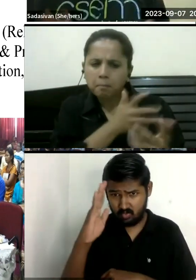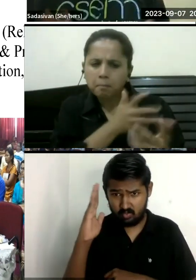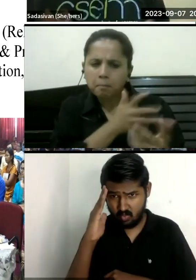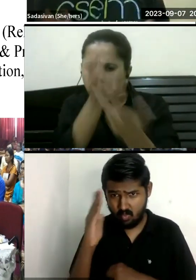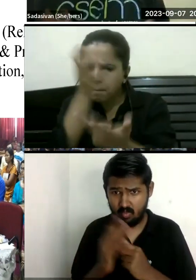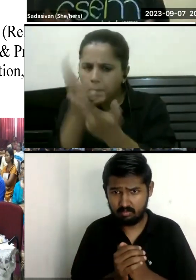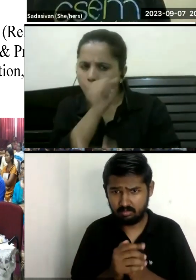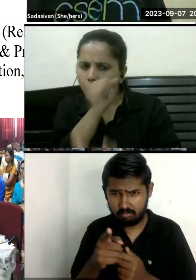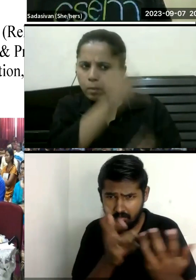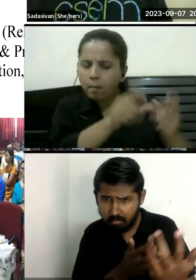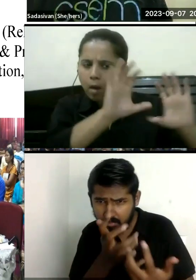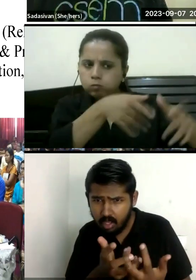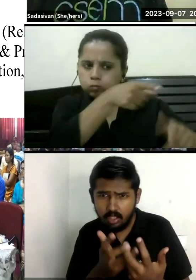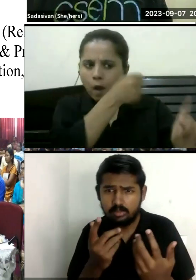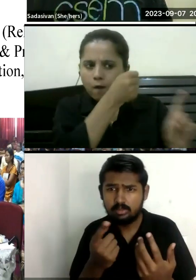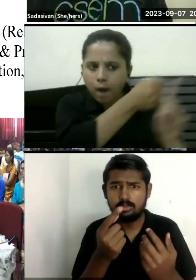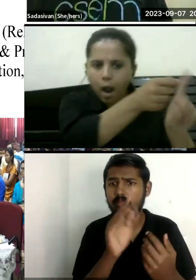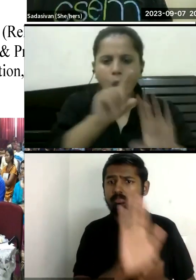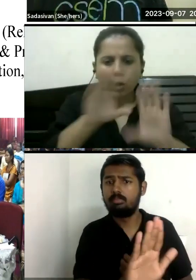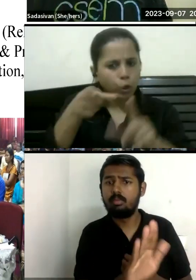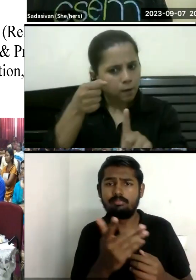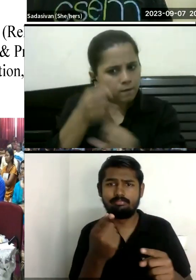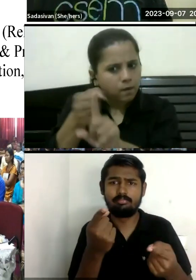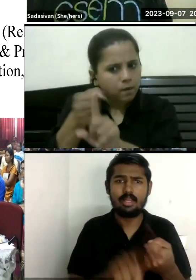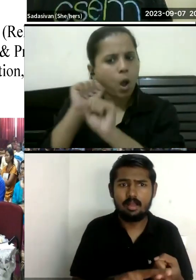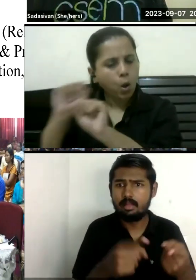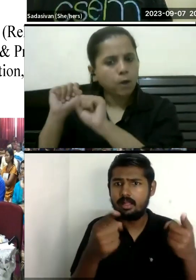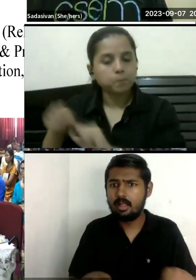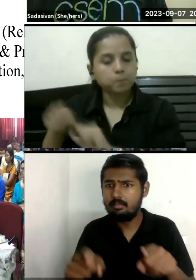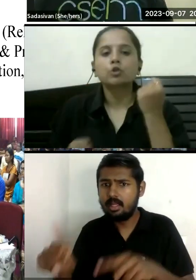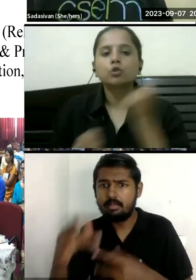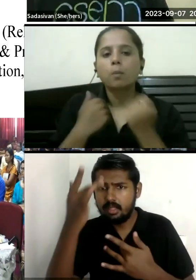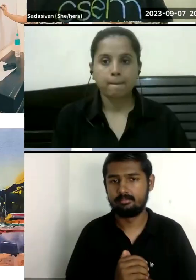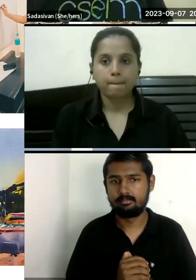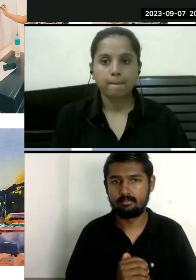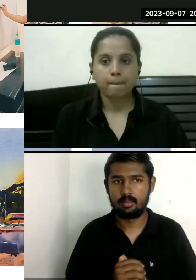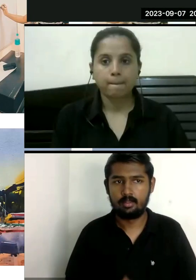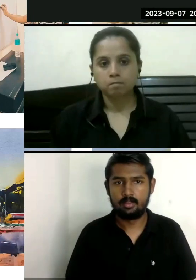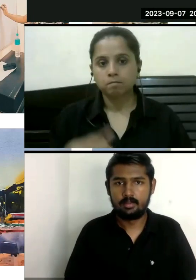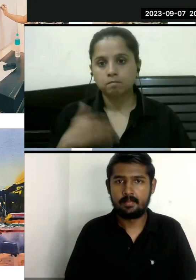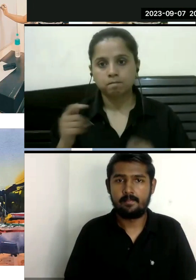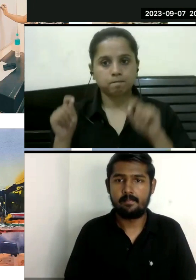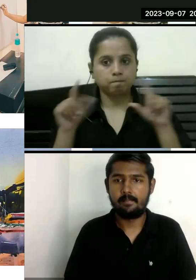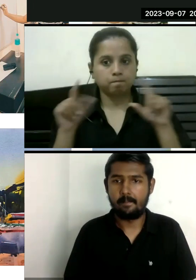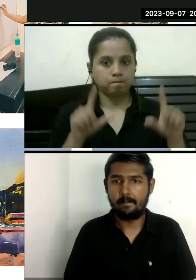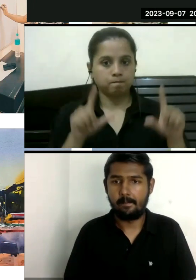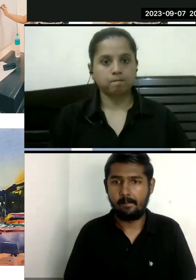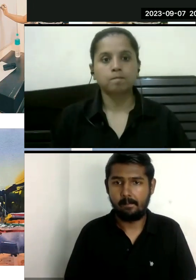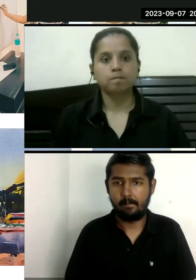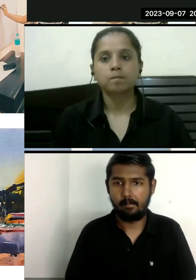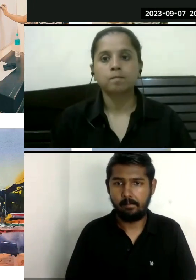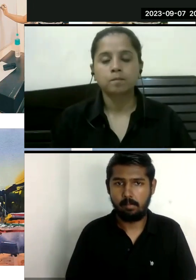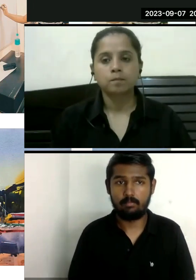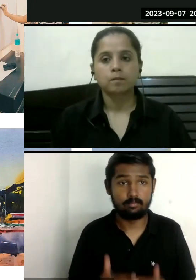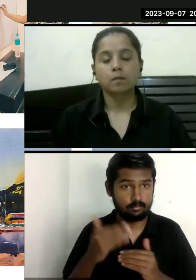referrals and supporting patients like any other network. Next. So we can see